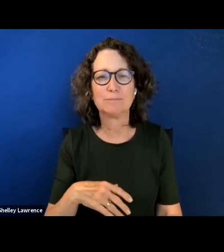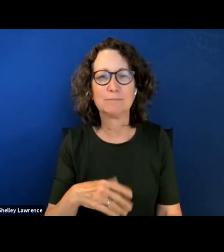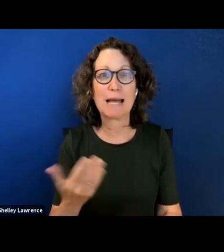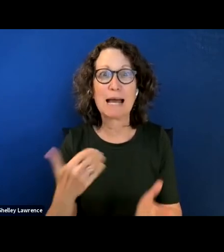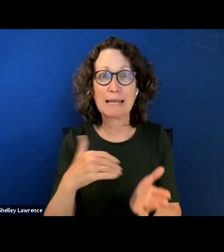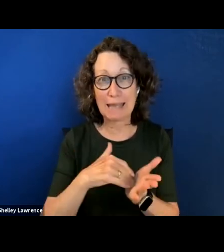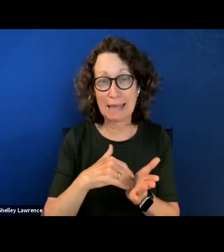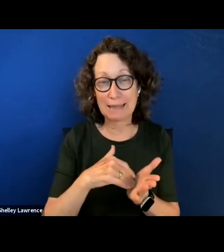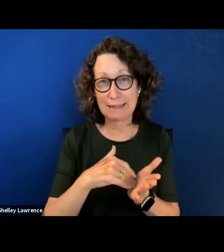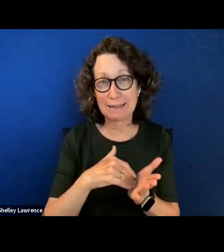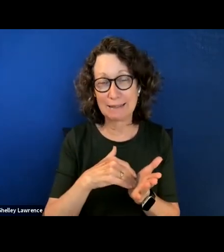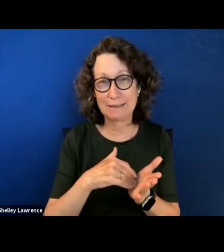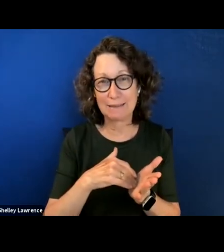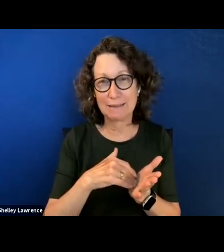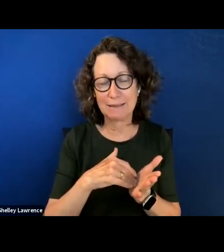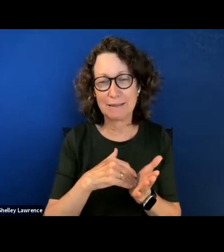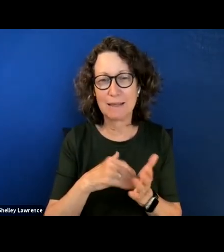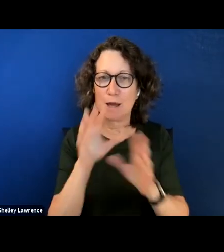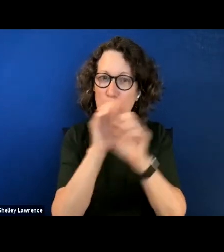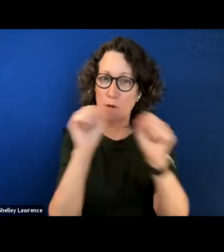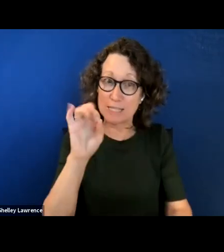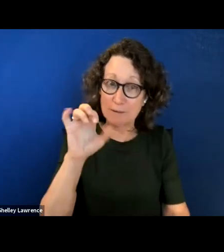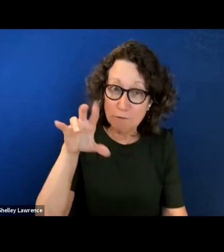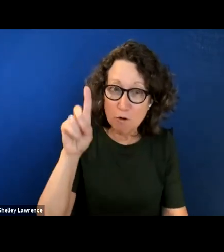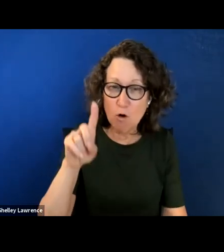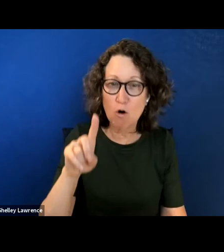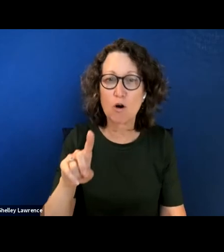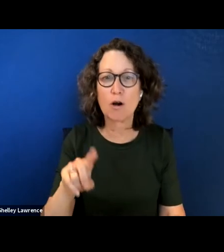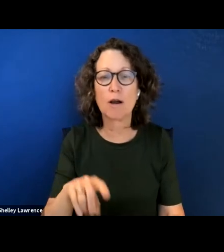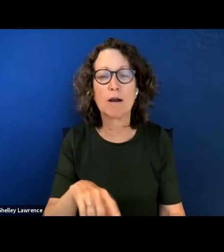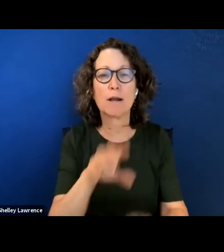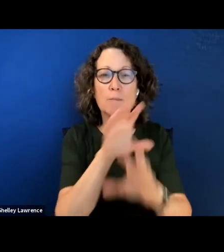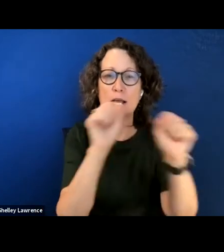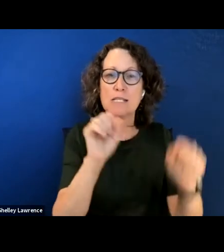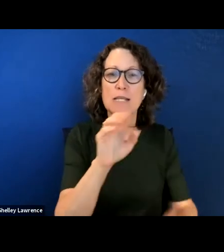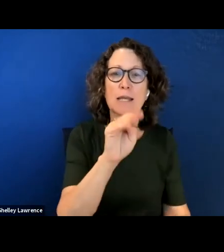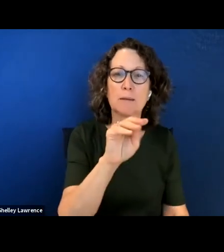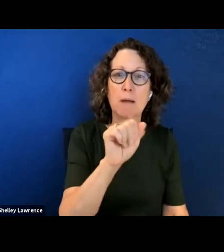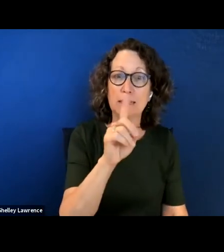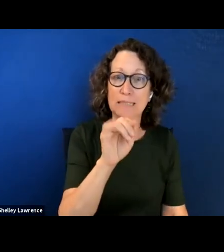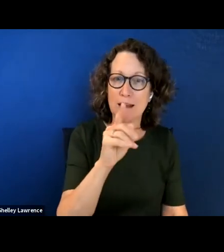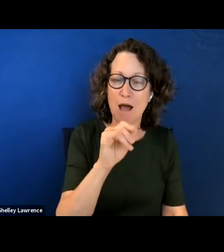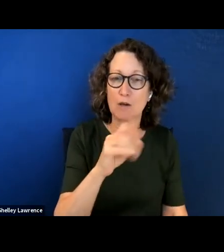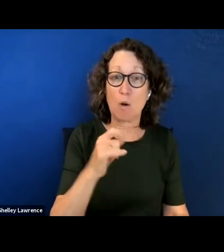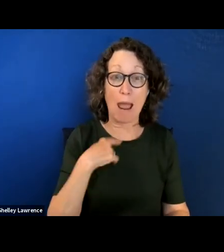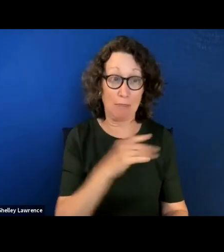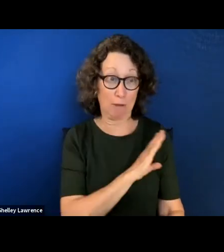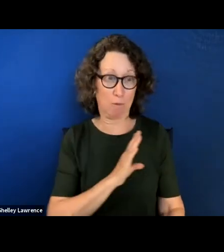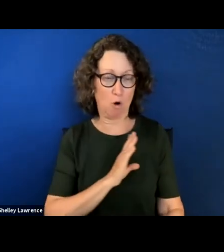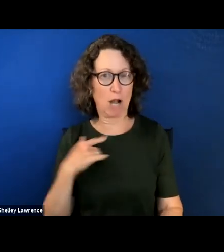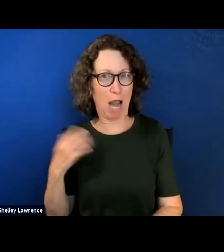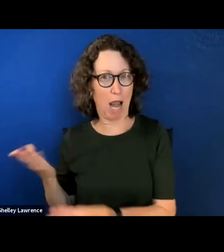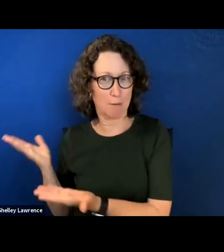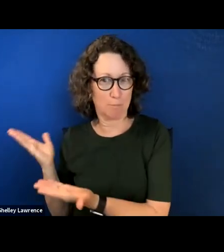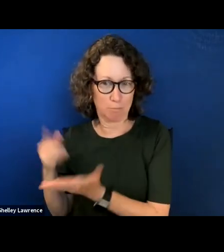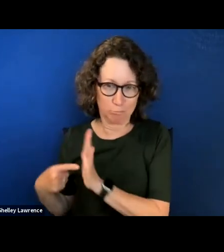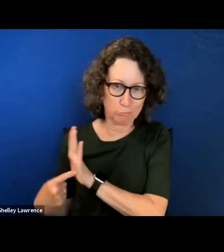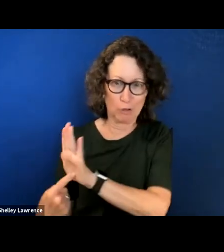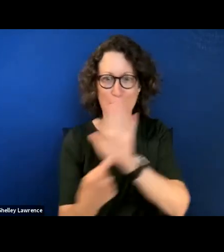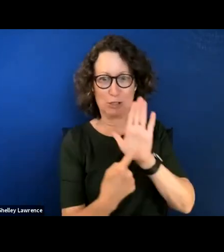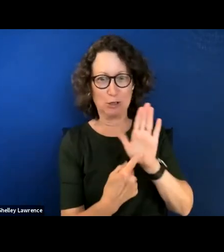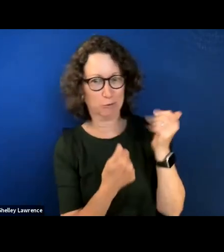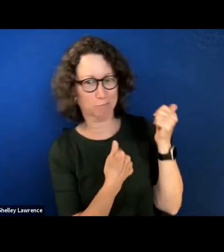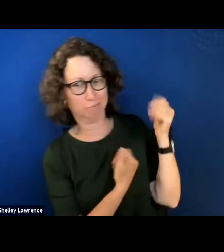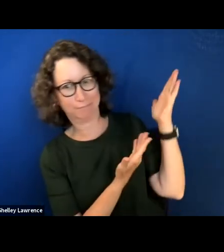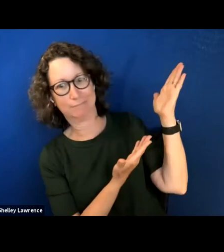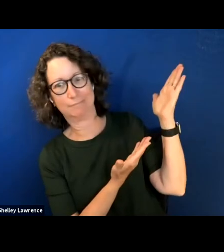again, President Ford, Dr. Maldonado, and the board. I bring to you, and I think there it is,